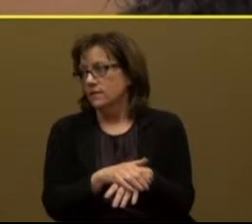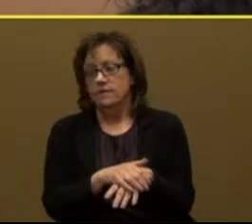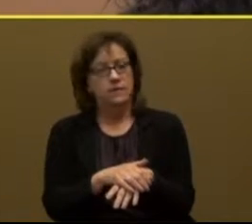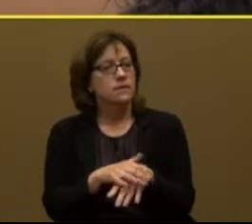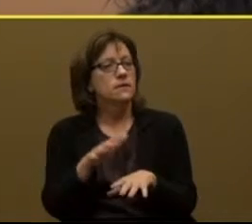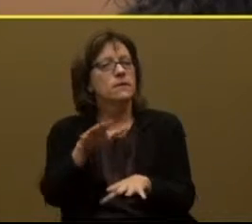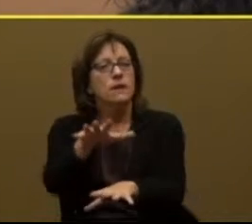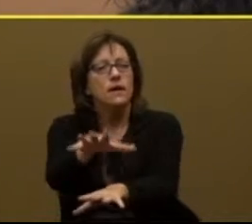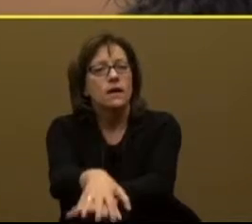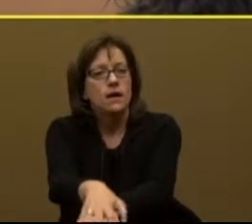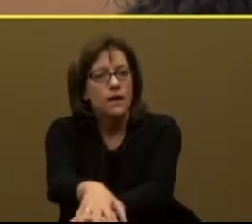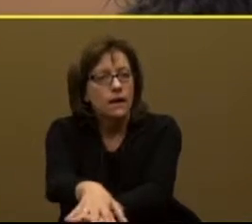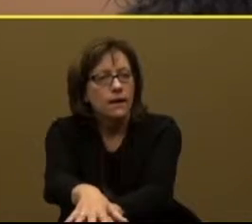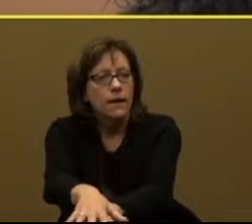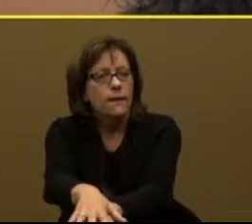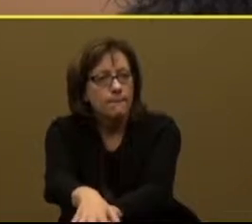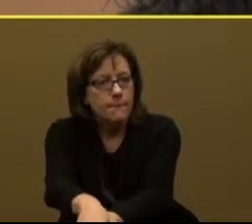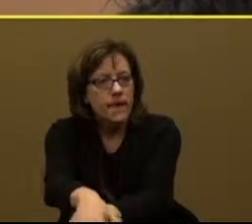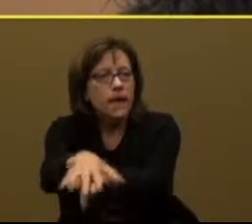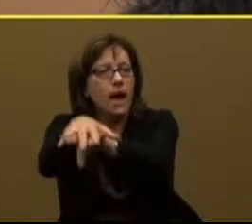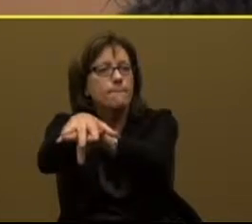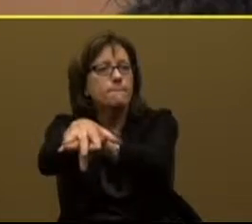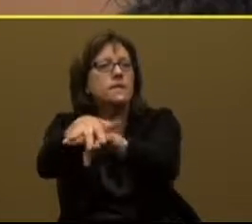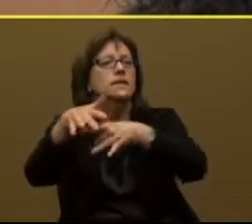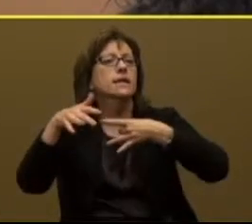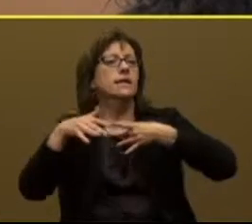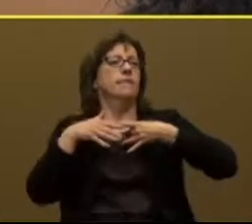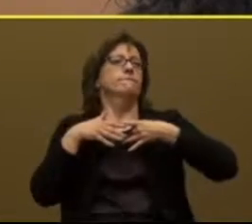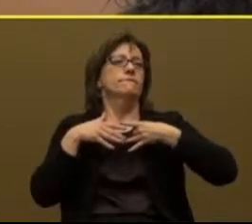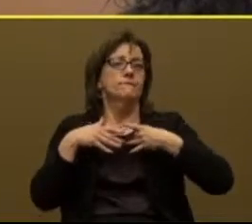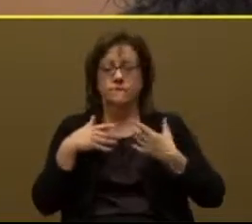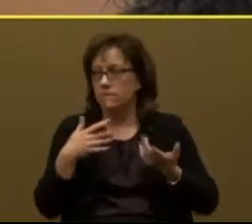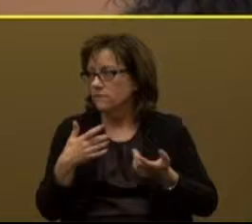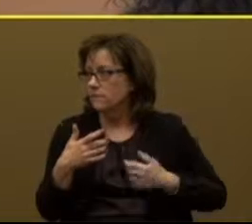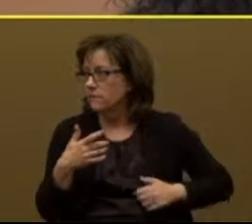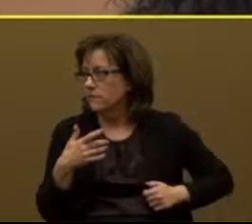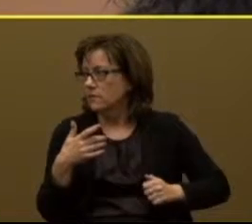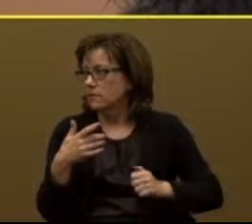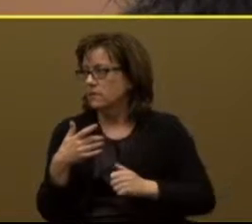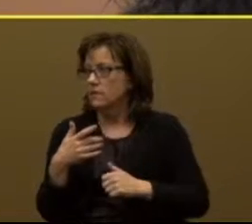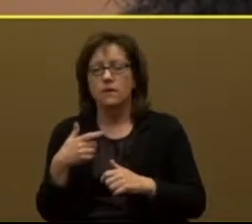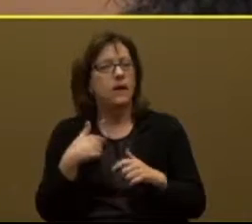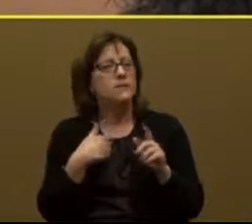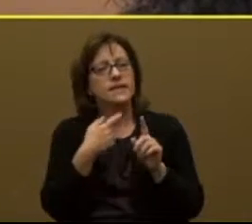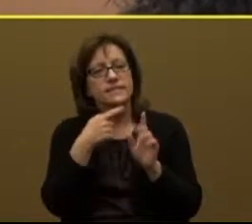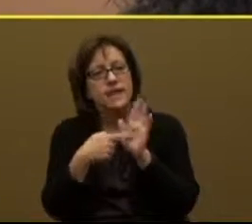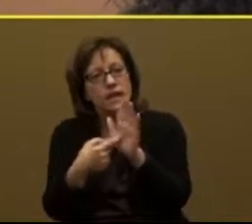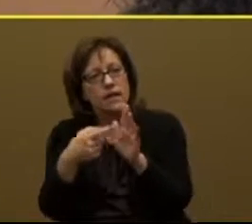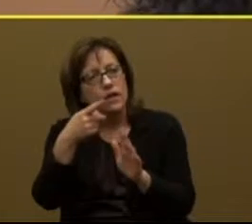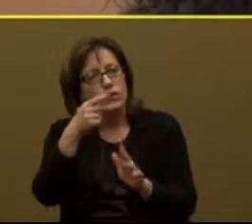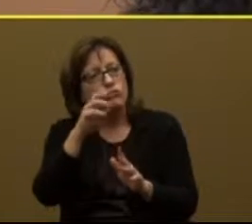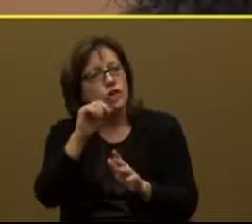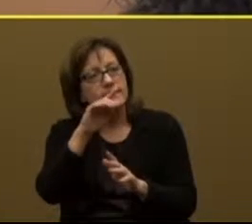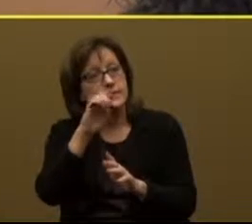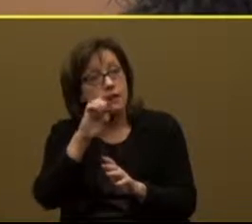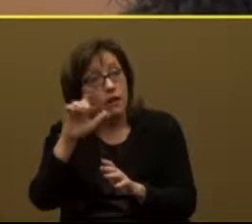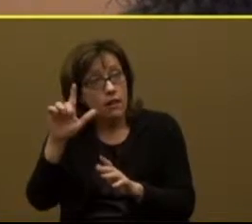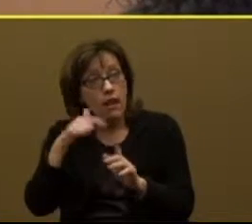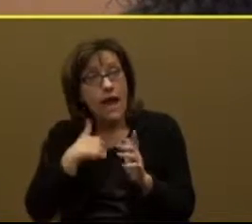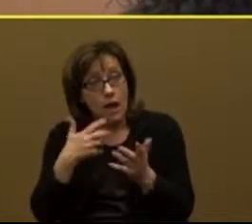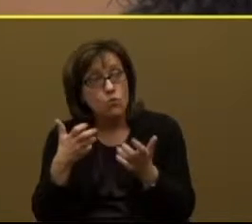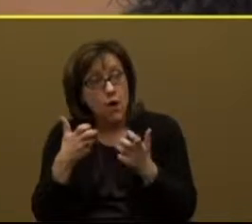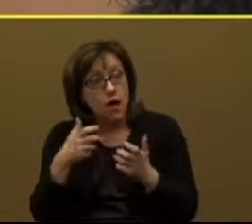and then, well, I'm going to verbalize. You guys are going to probably do something. I'm going to say pretzel. I want